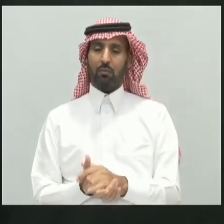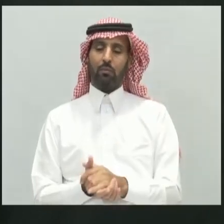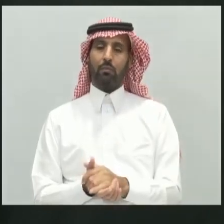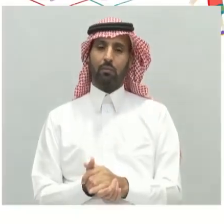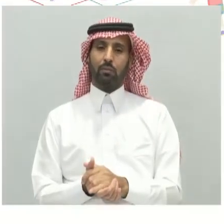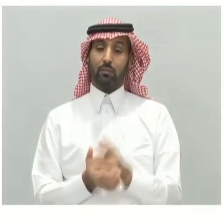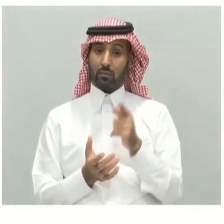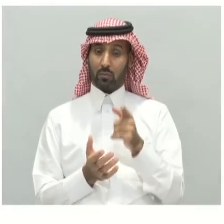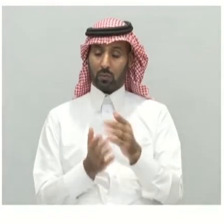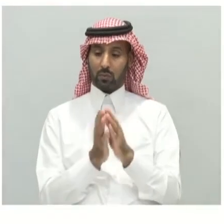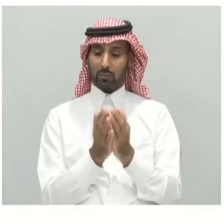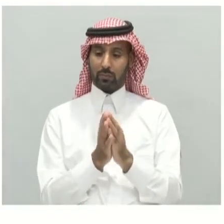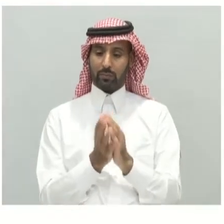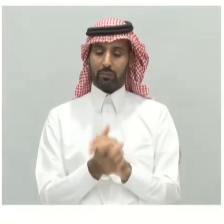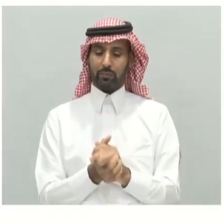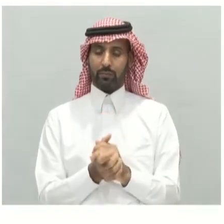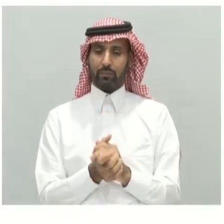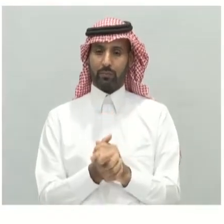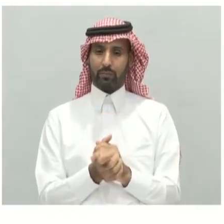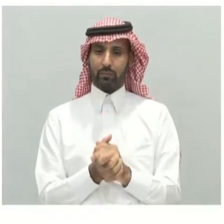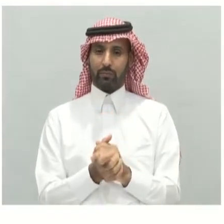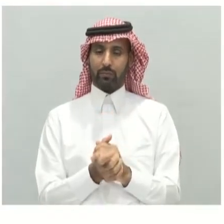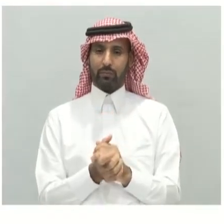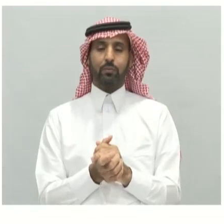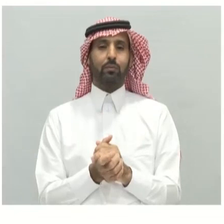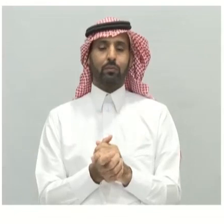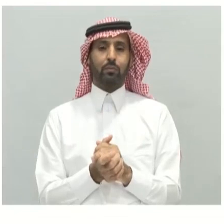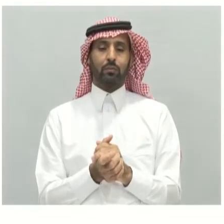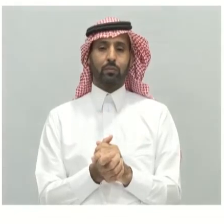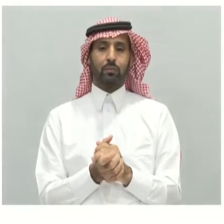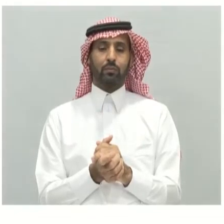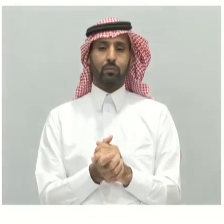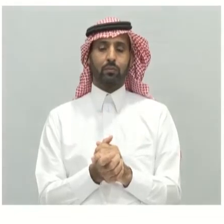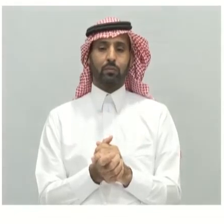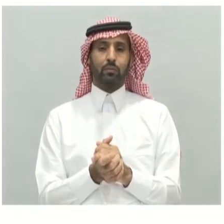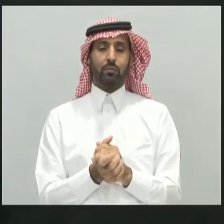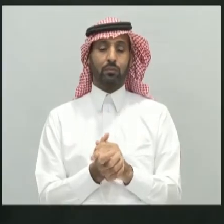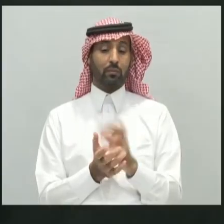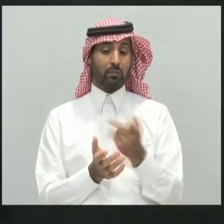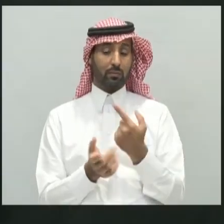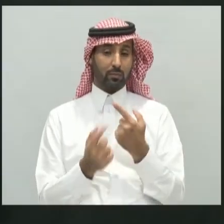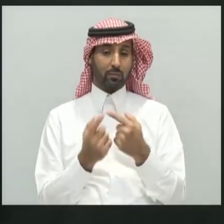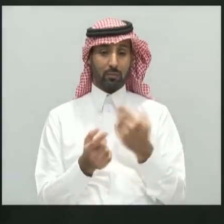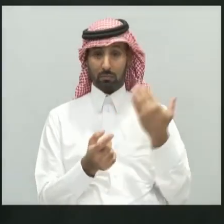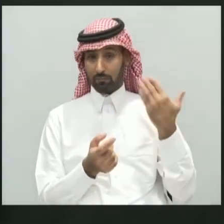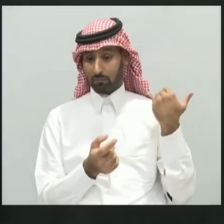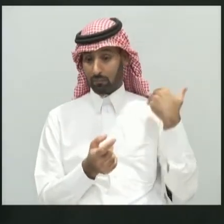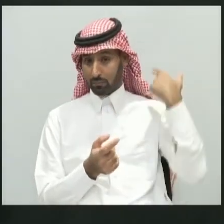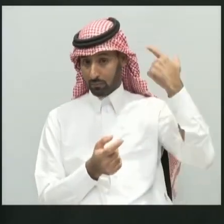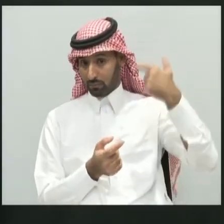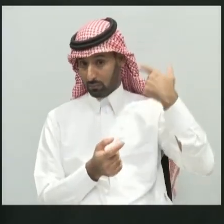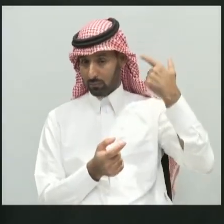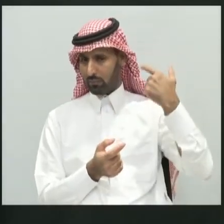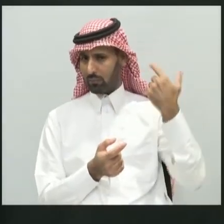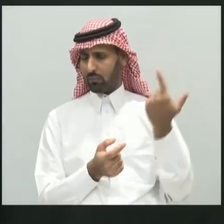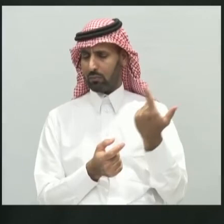book, okay? Okay, so if we want to recall what we have taken before, what did we cover